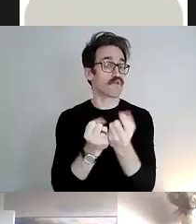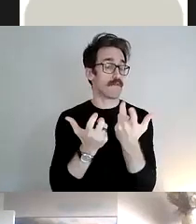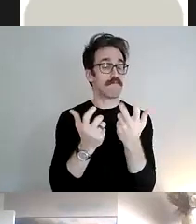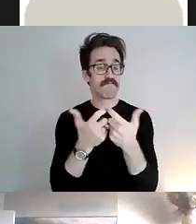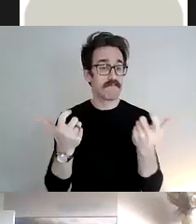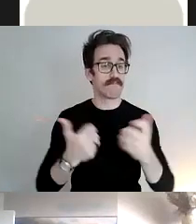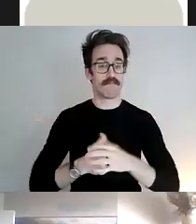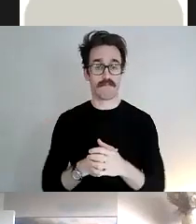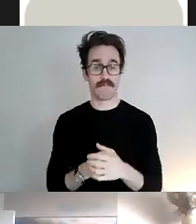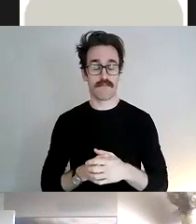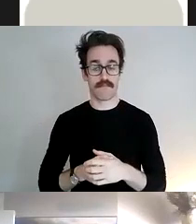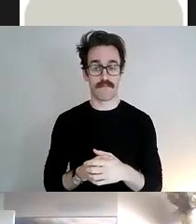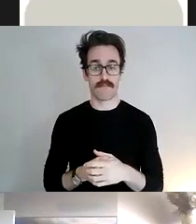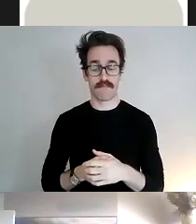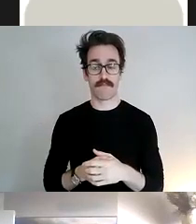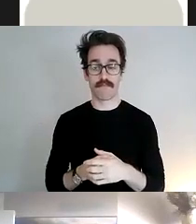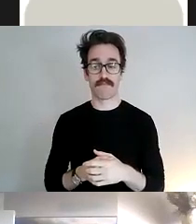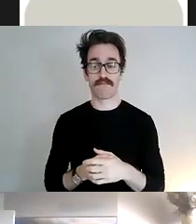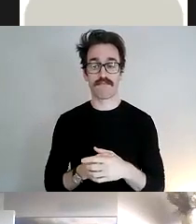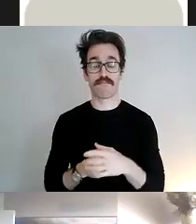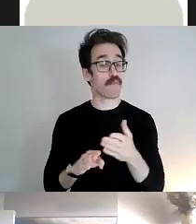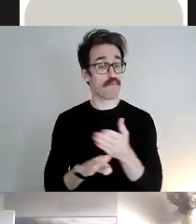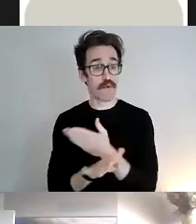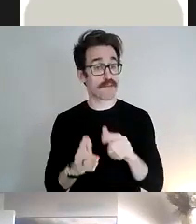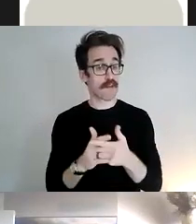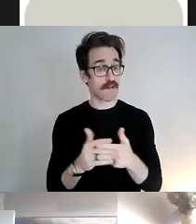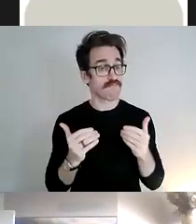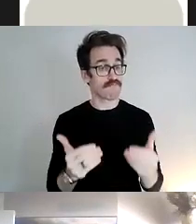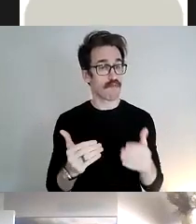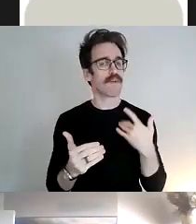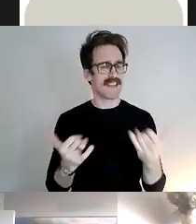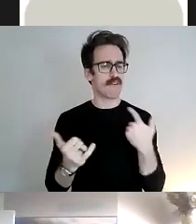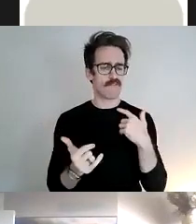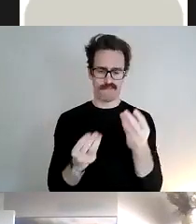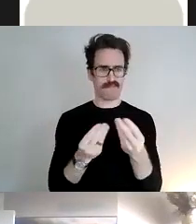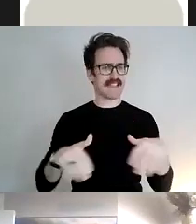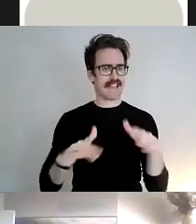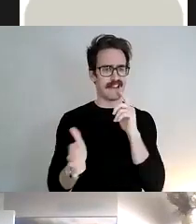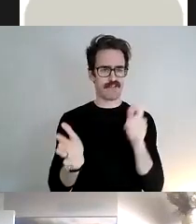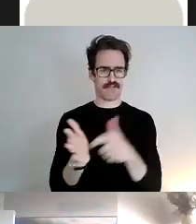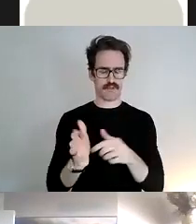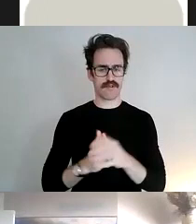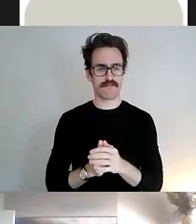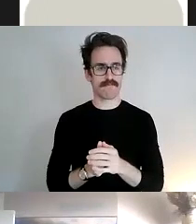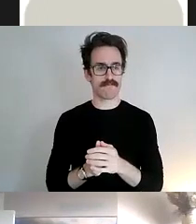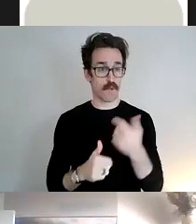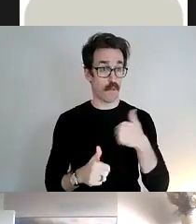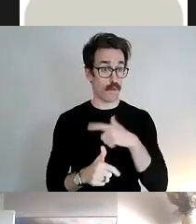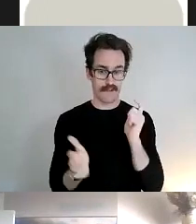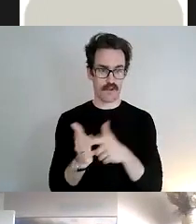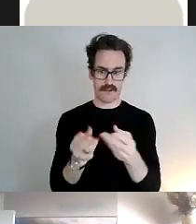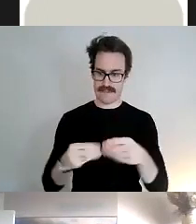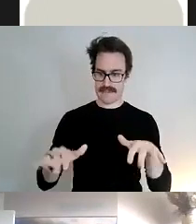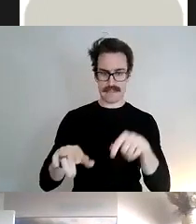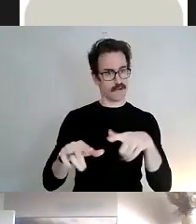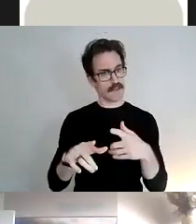as well as in the future. So before we begin, I'd just like to give our land acknowledgement. We acknowledge that the lands that we